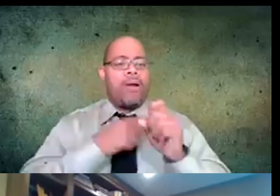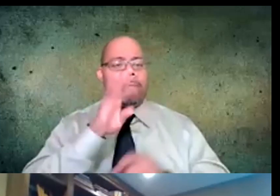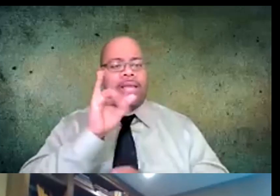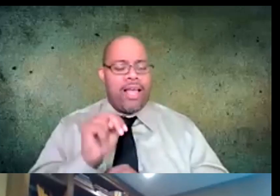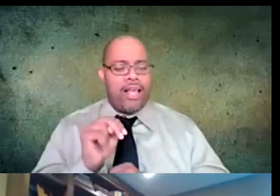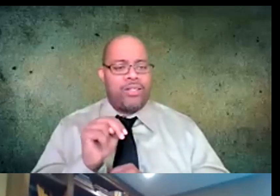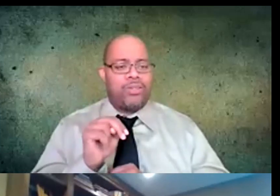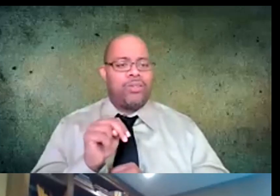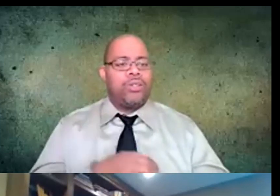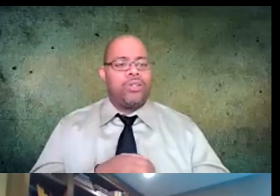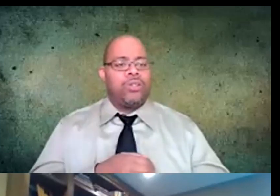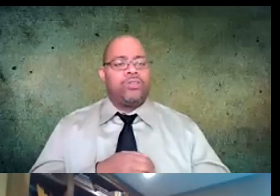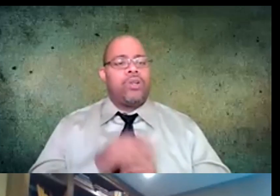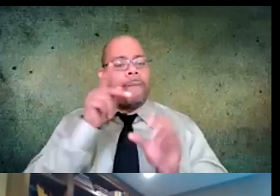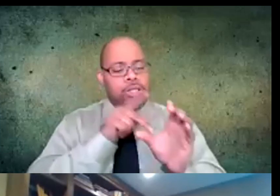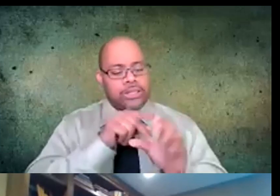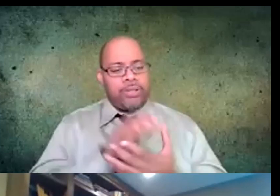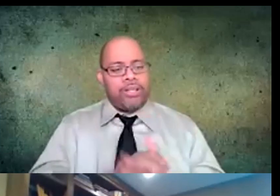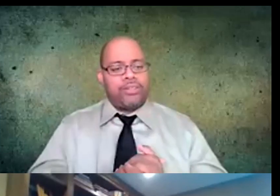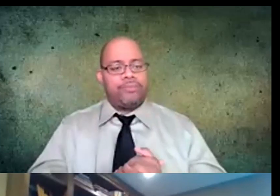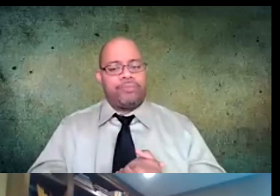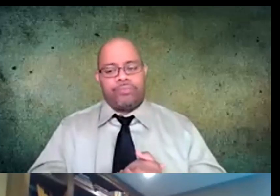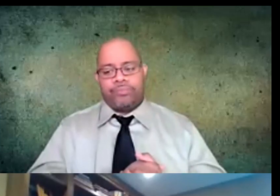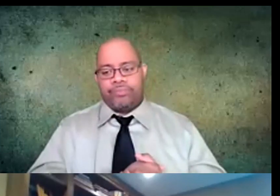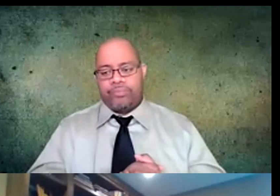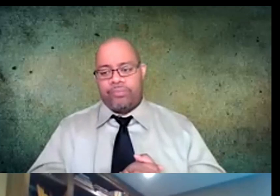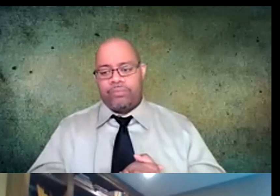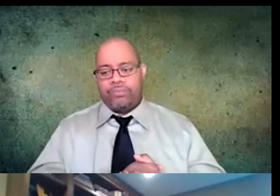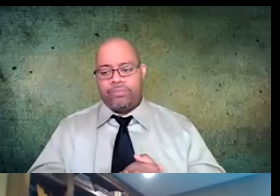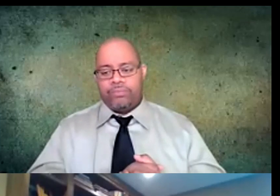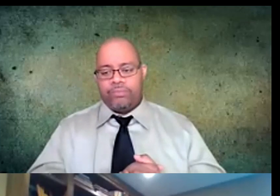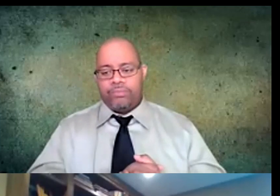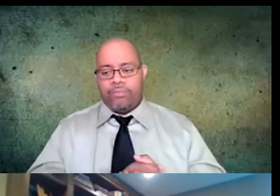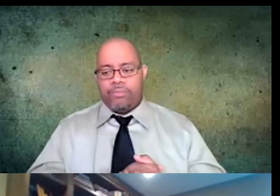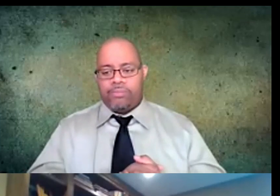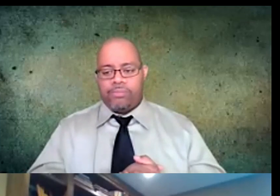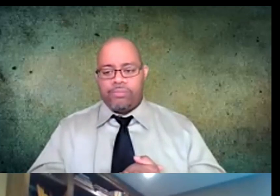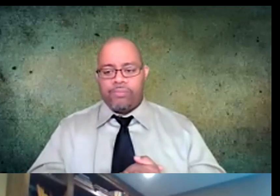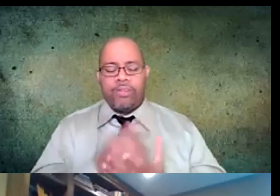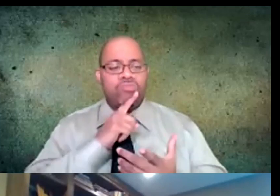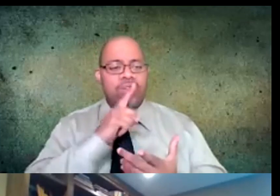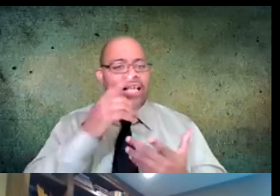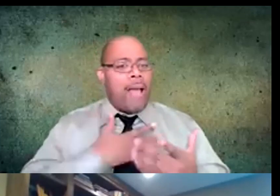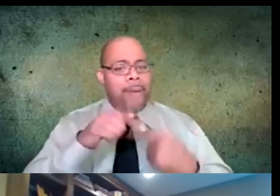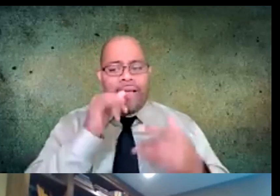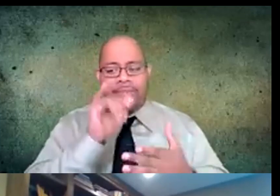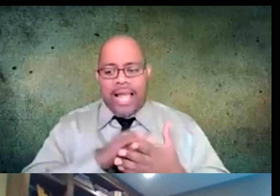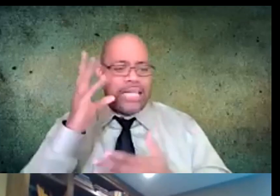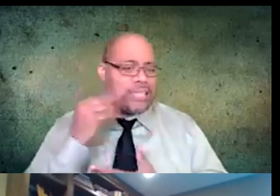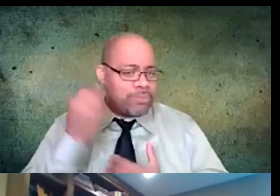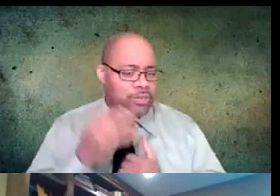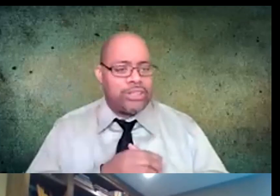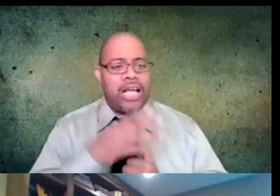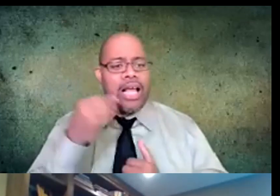who are participating, and they just are gushing about their experience.